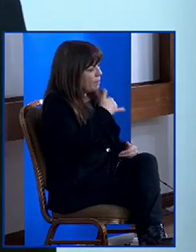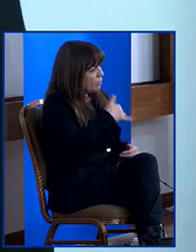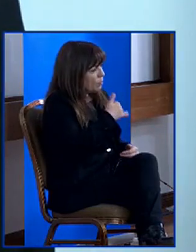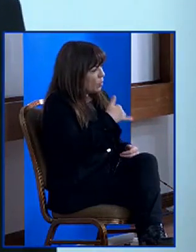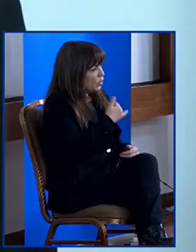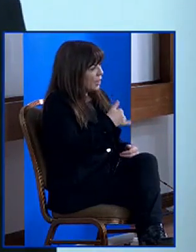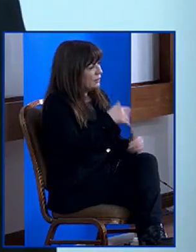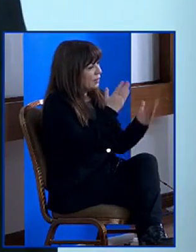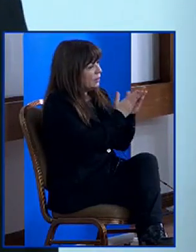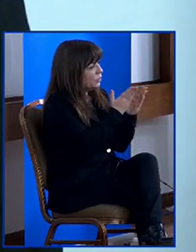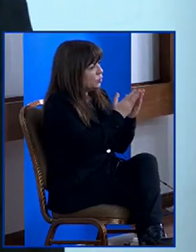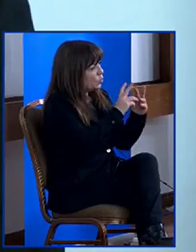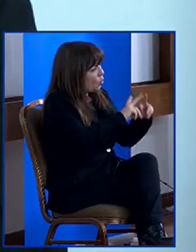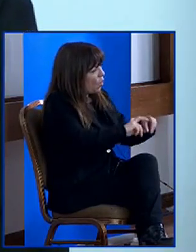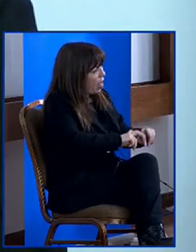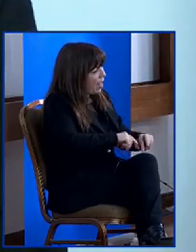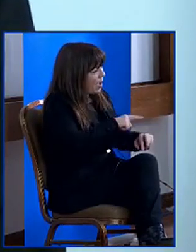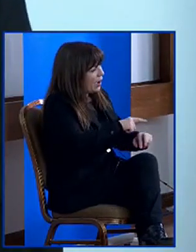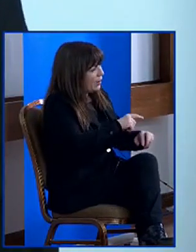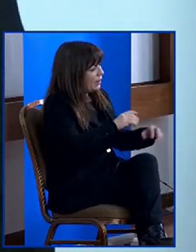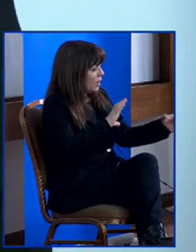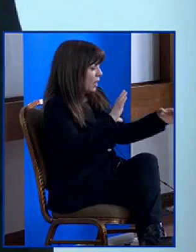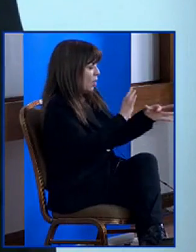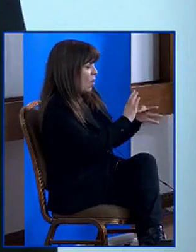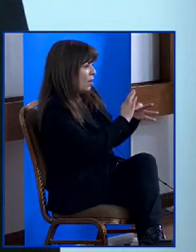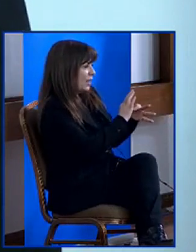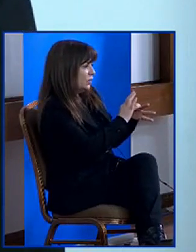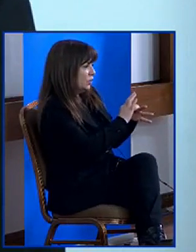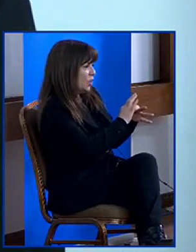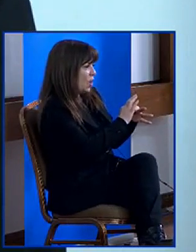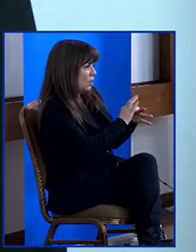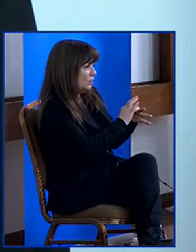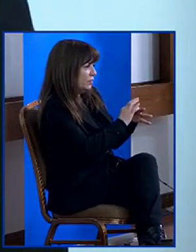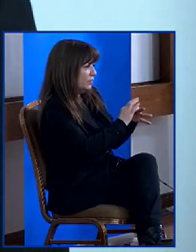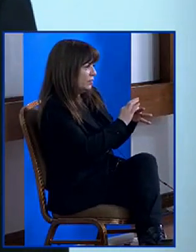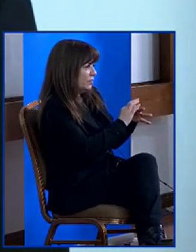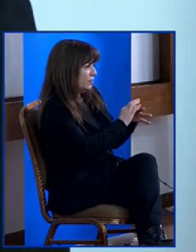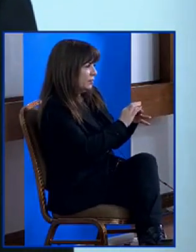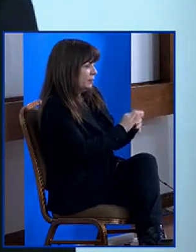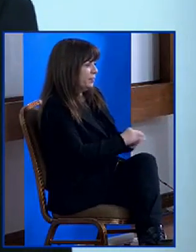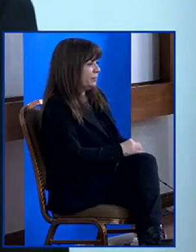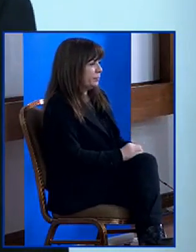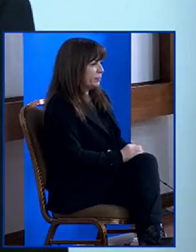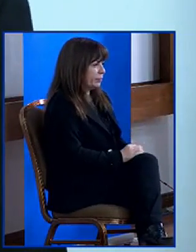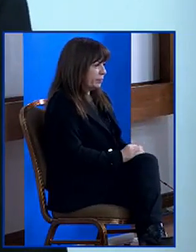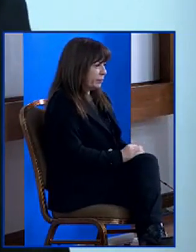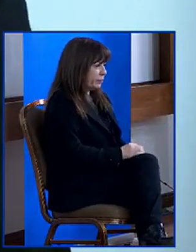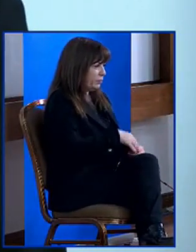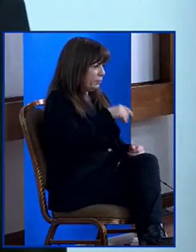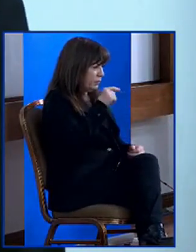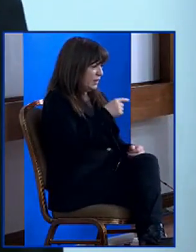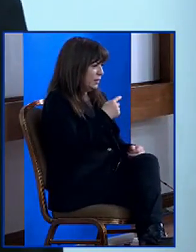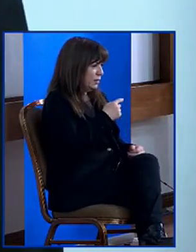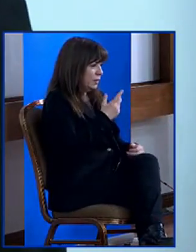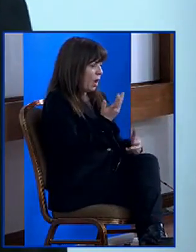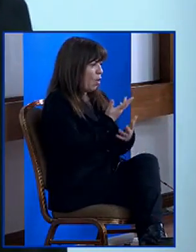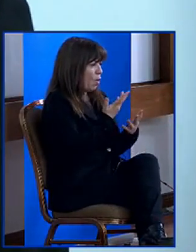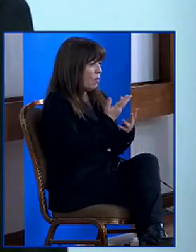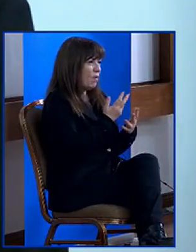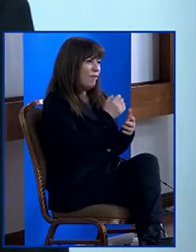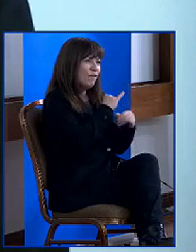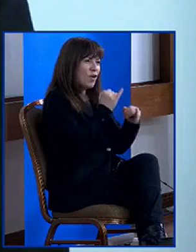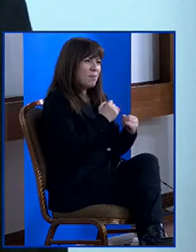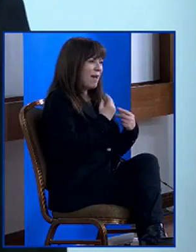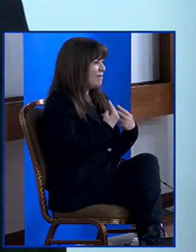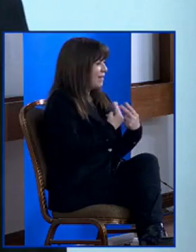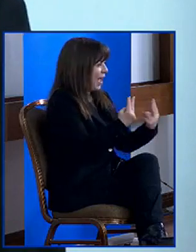So yeah, I think I'd just finish by saying that this is kind of a long journey we're on to understand these interdependencies and how